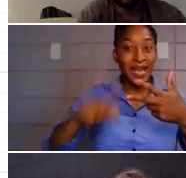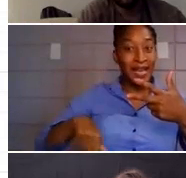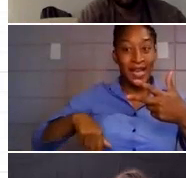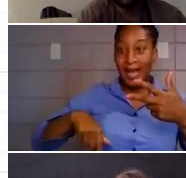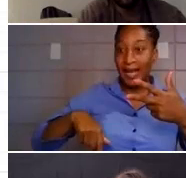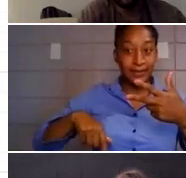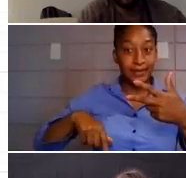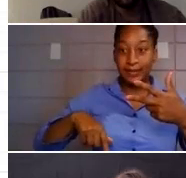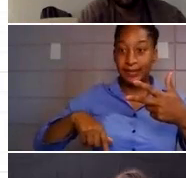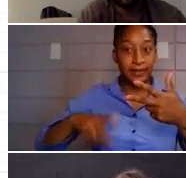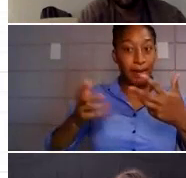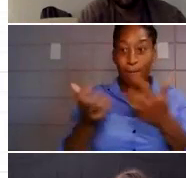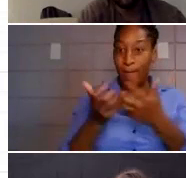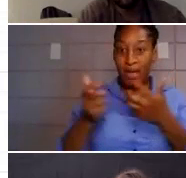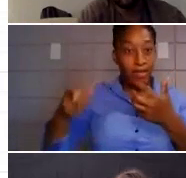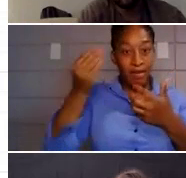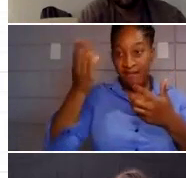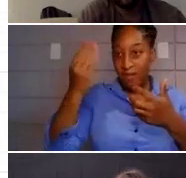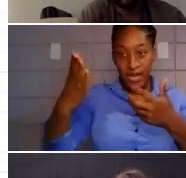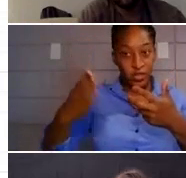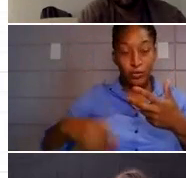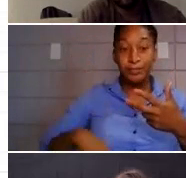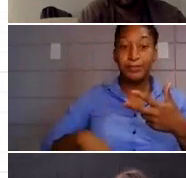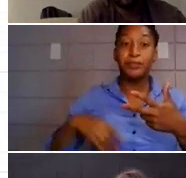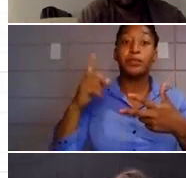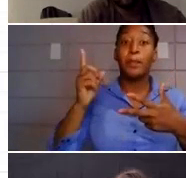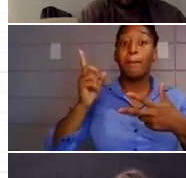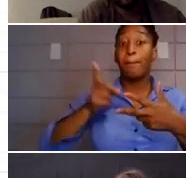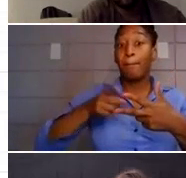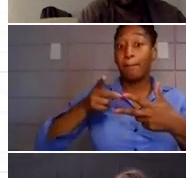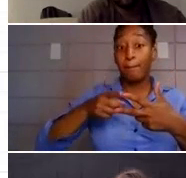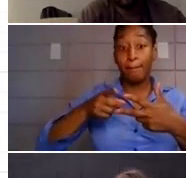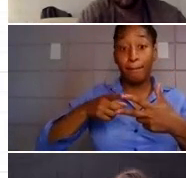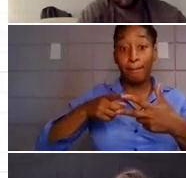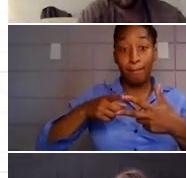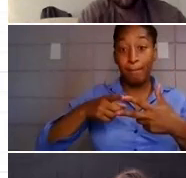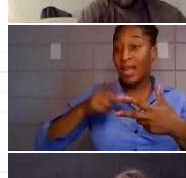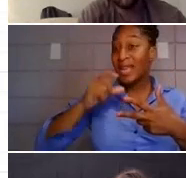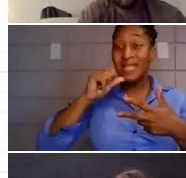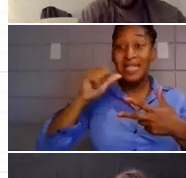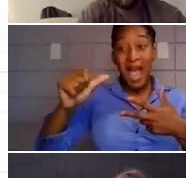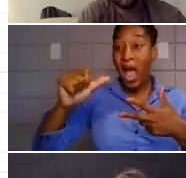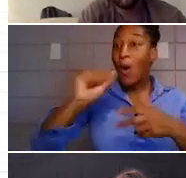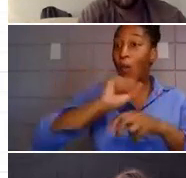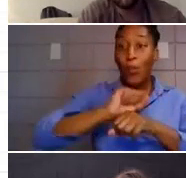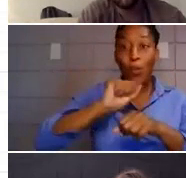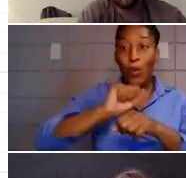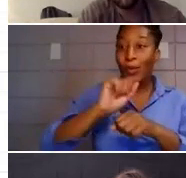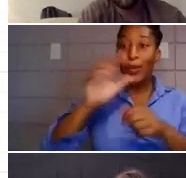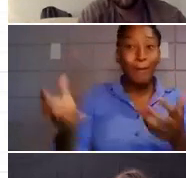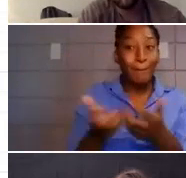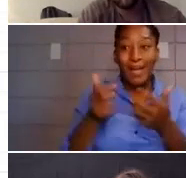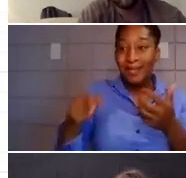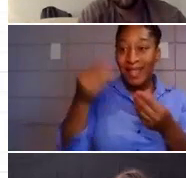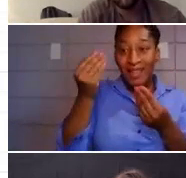And also, this one is not going to work for us because they gave us time. Remember, this equation is only